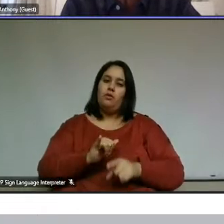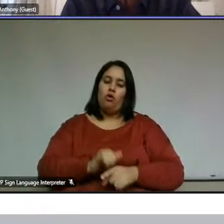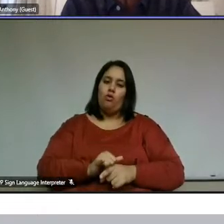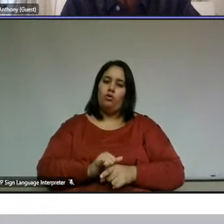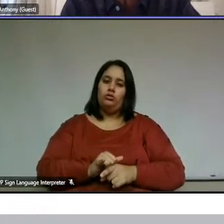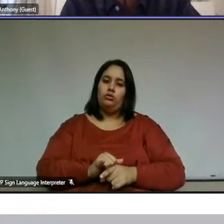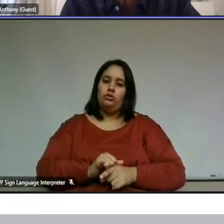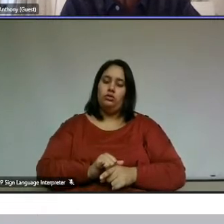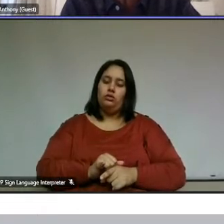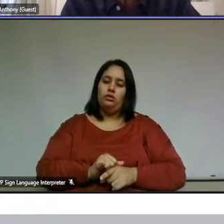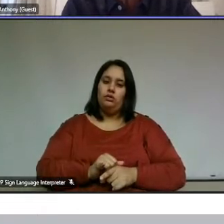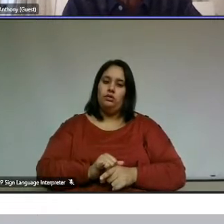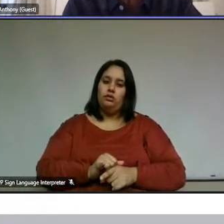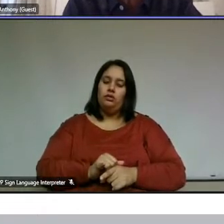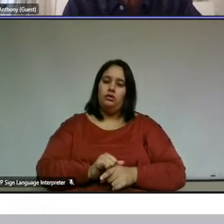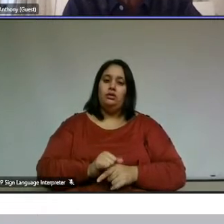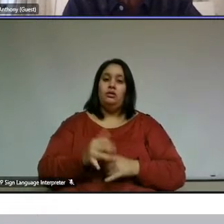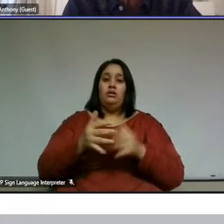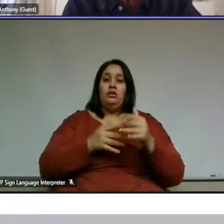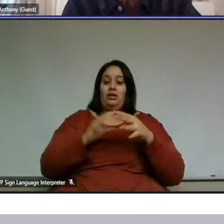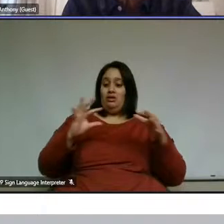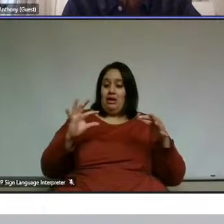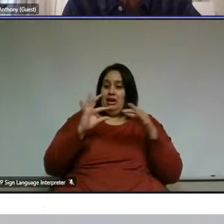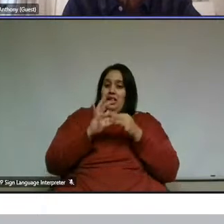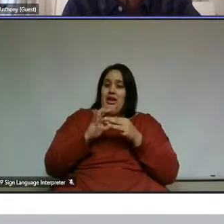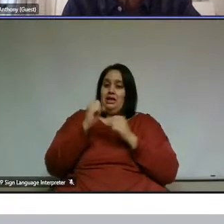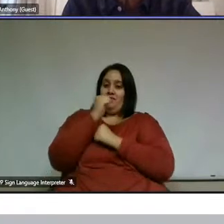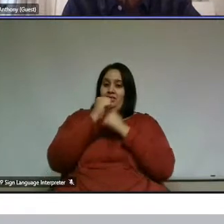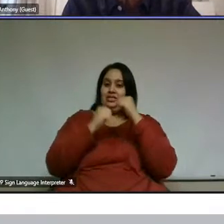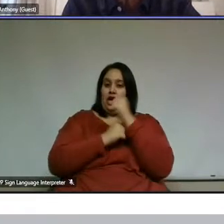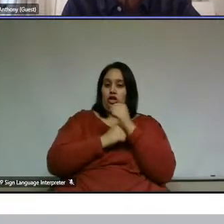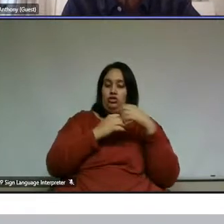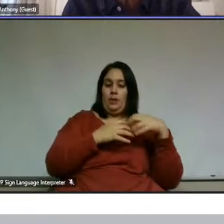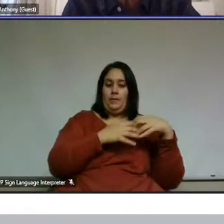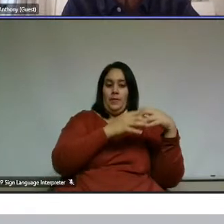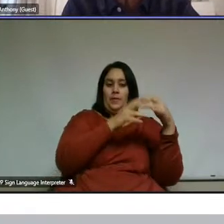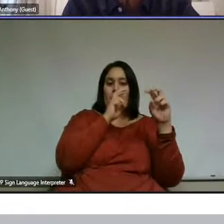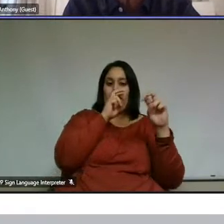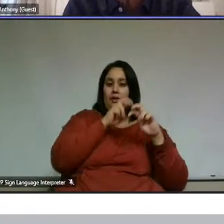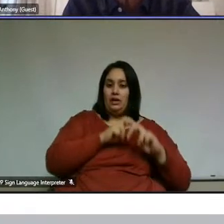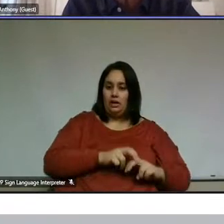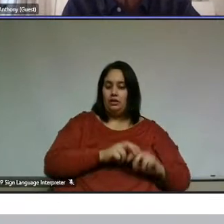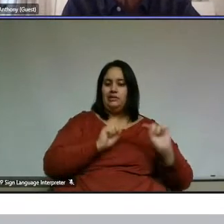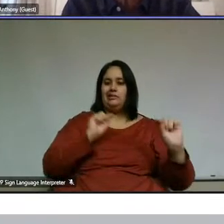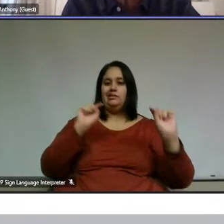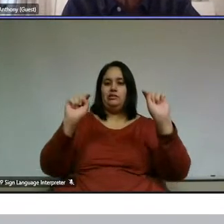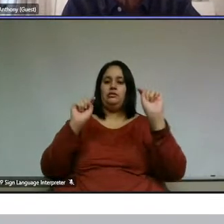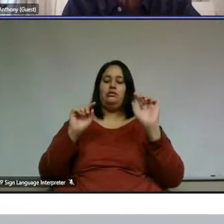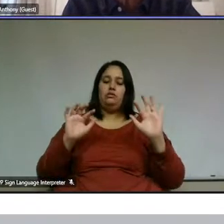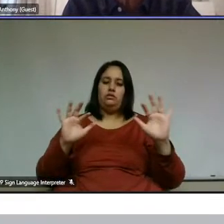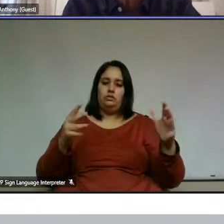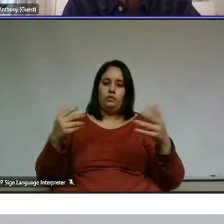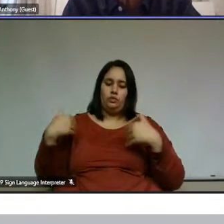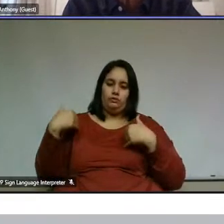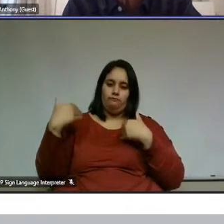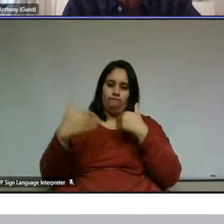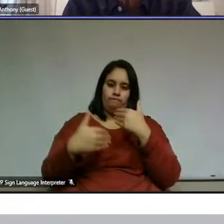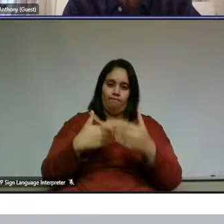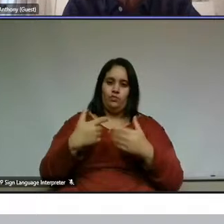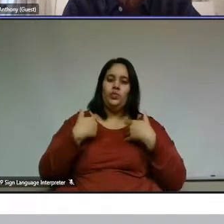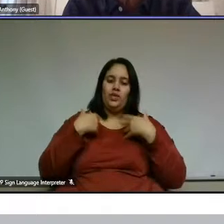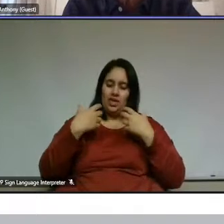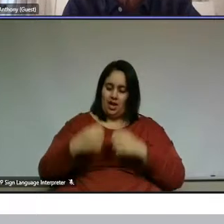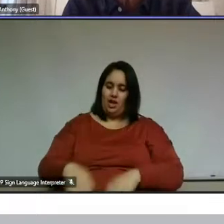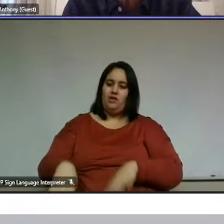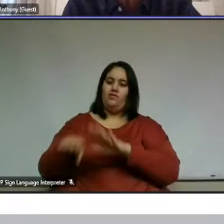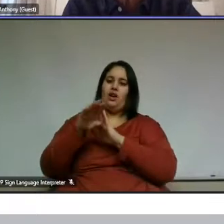the related infrastructure, public transit or transport infrastructure, which there's a list of